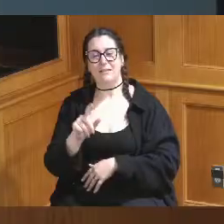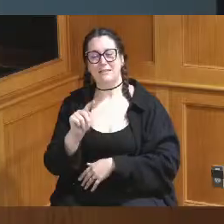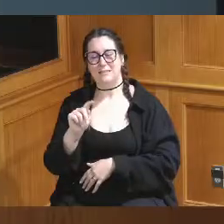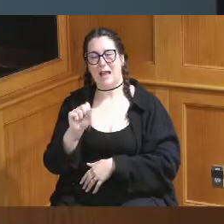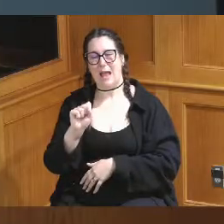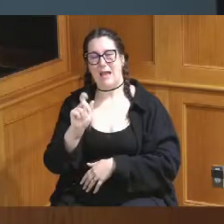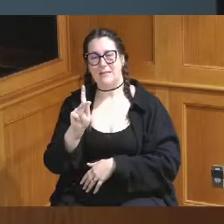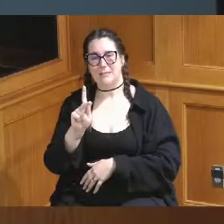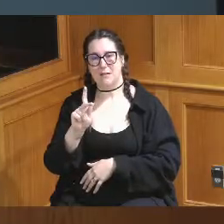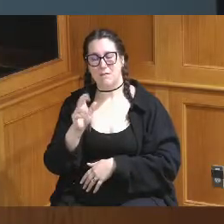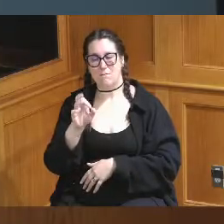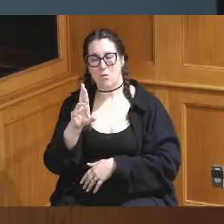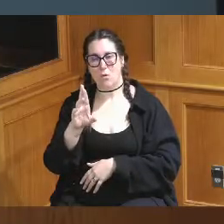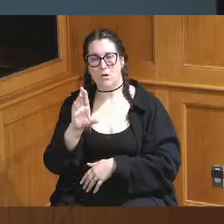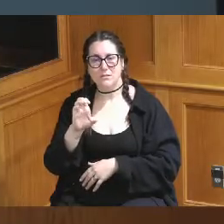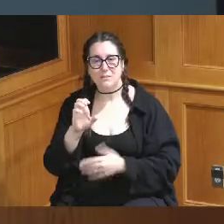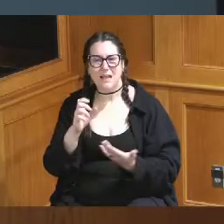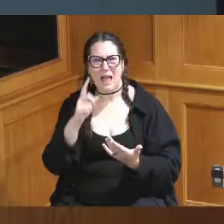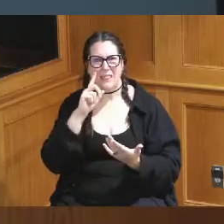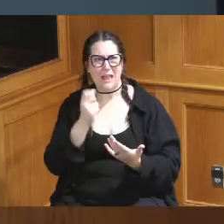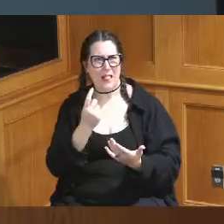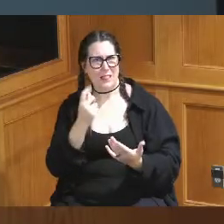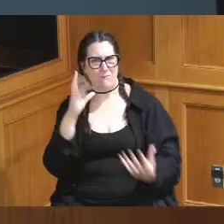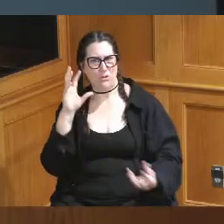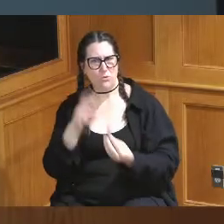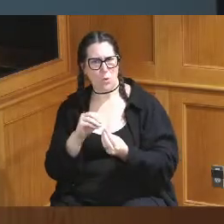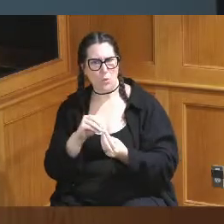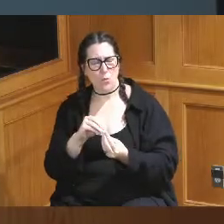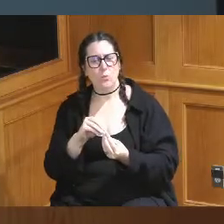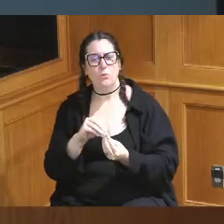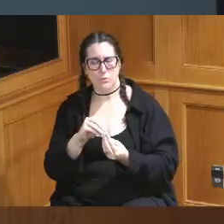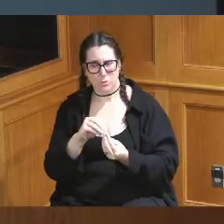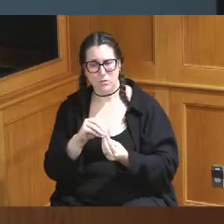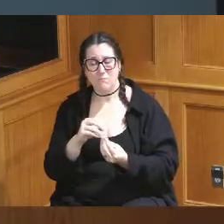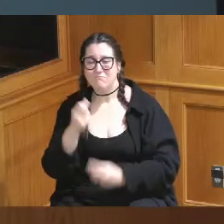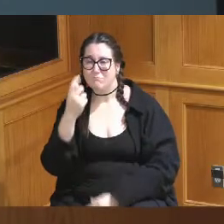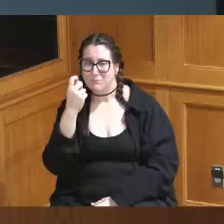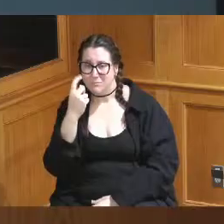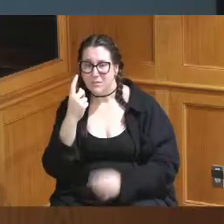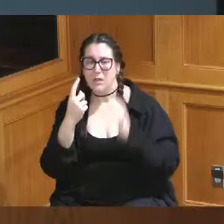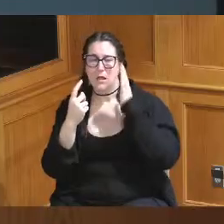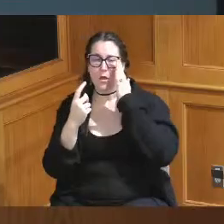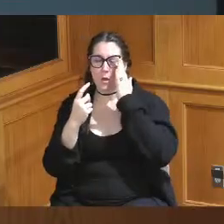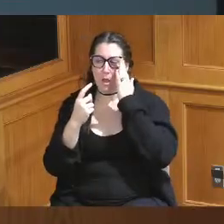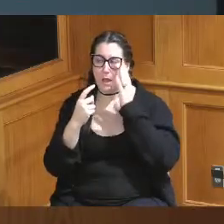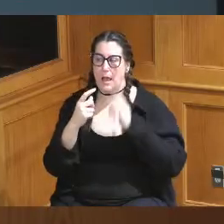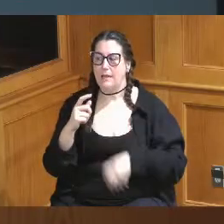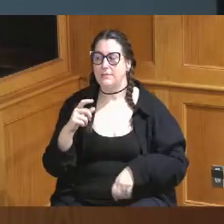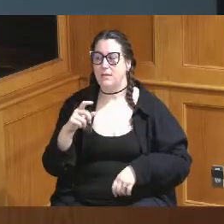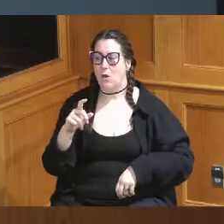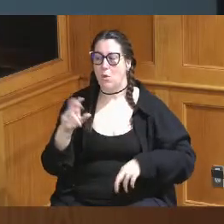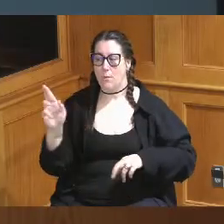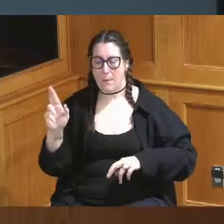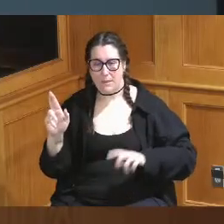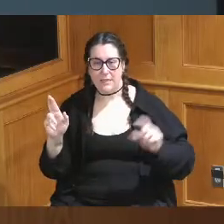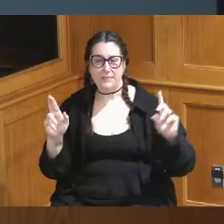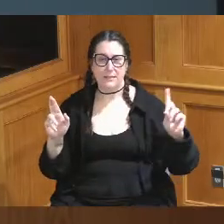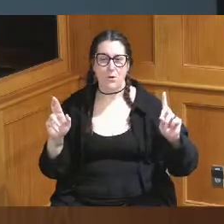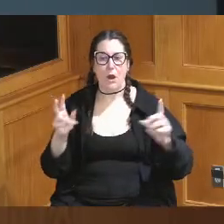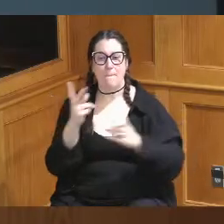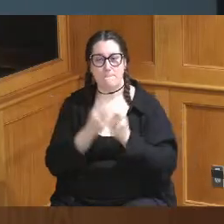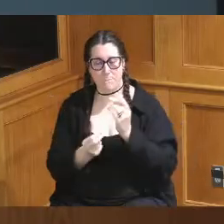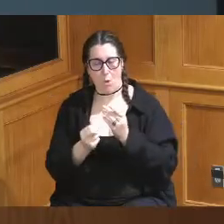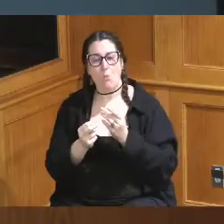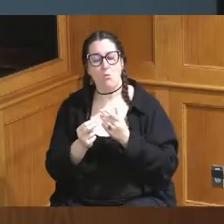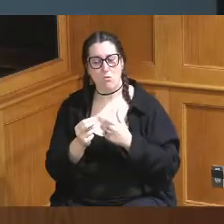task force. I think there are 11 of us on there. It is bipartisan, and we are trying to figure out a way to